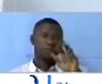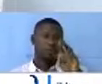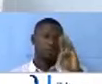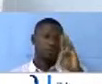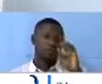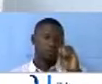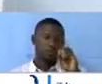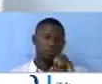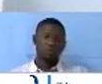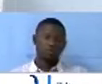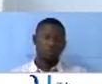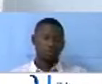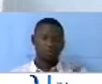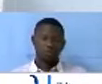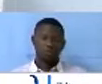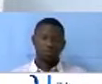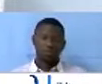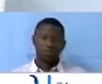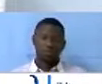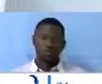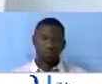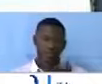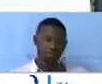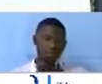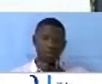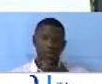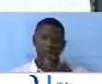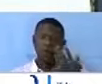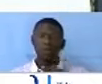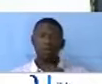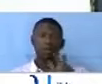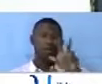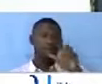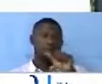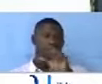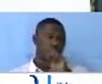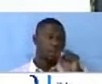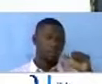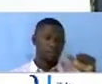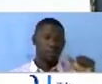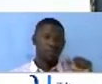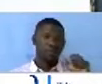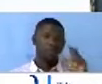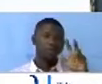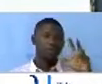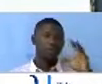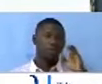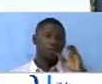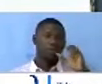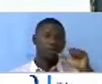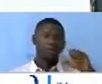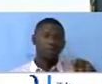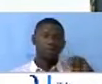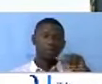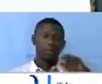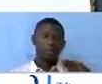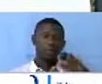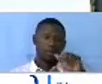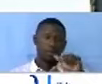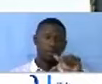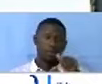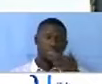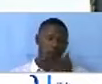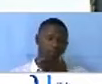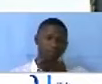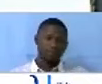no. Déedéet. Were you there for the confession of Wassa Camara? Yaa ngi fa woon it Wassa Camara ba moo nangu jëf ji. I only saw his